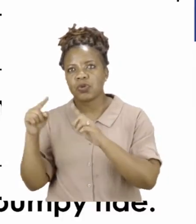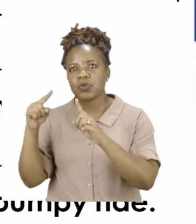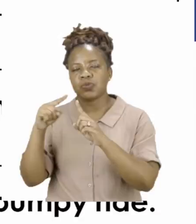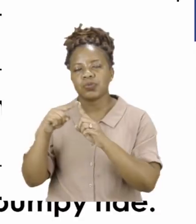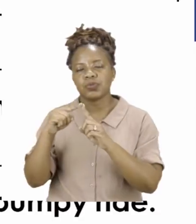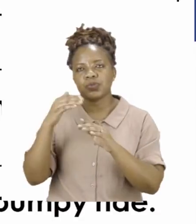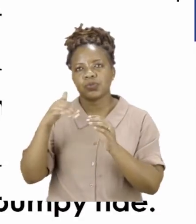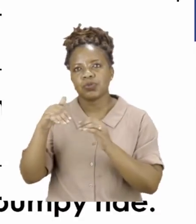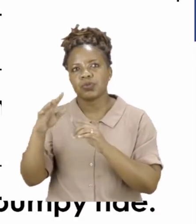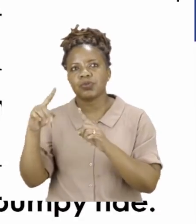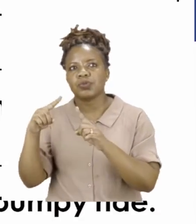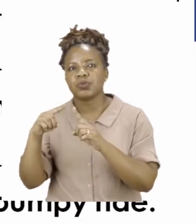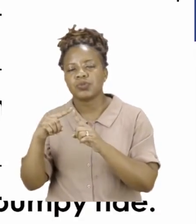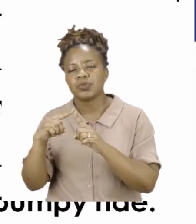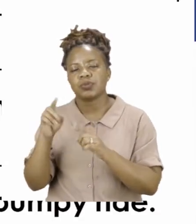Swakopmund.